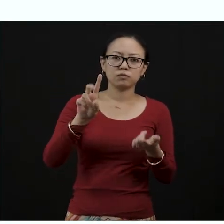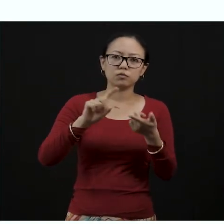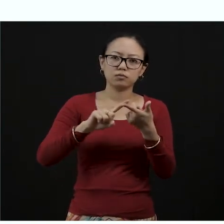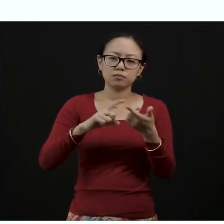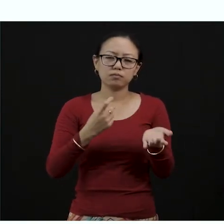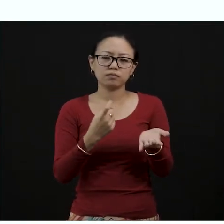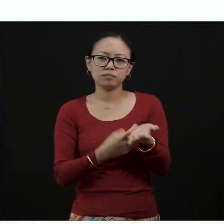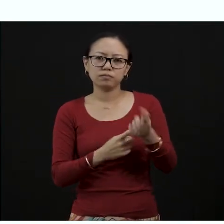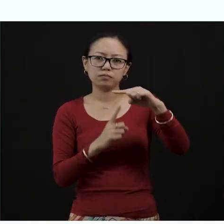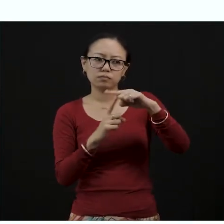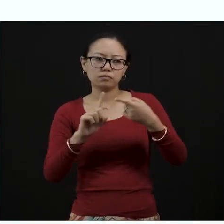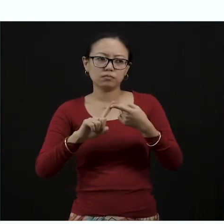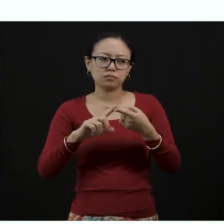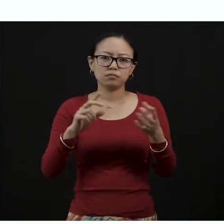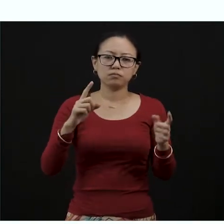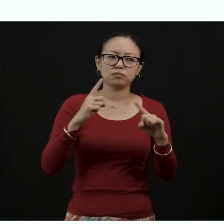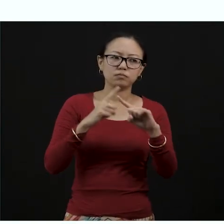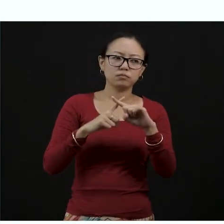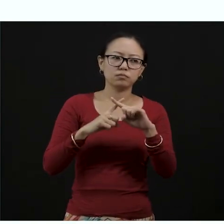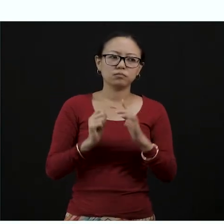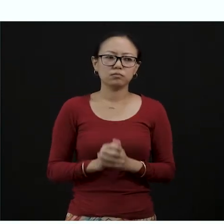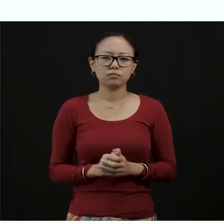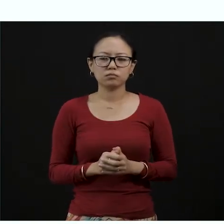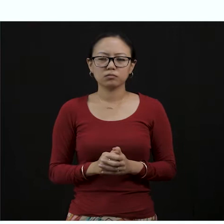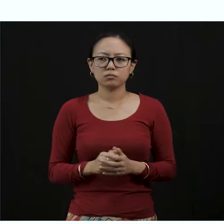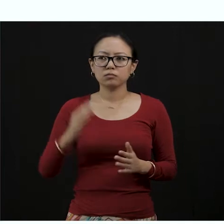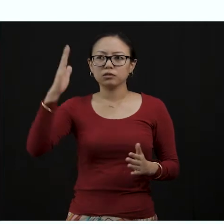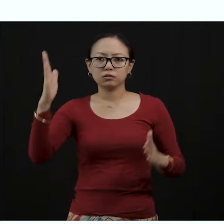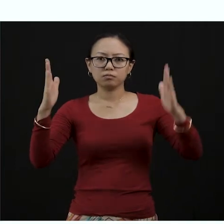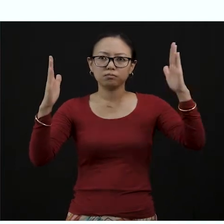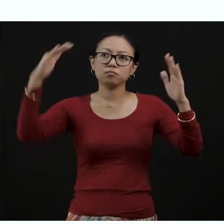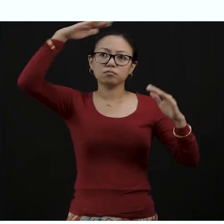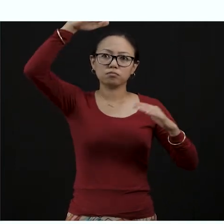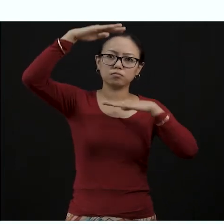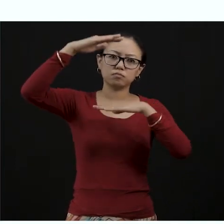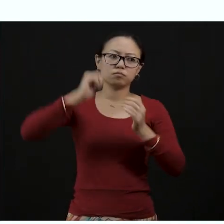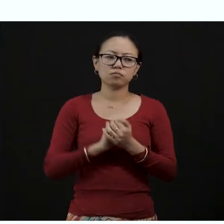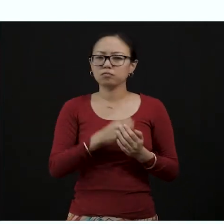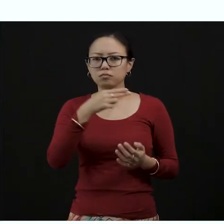vertices. So this is sides. This is also another sides,